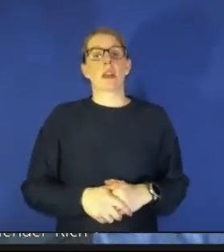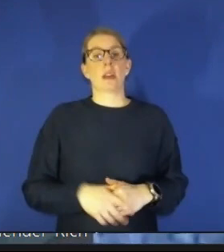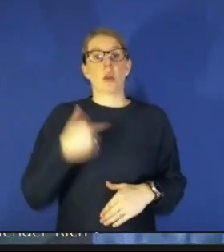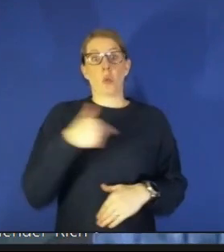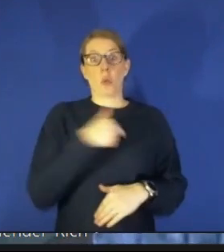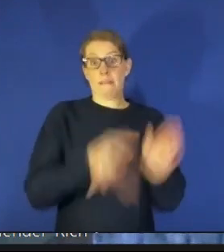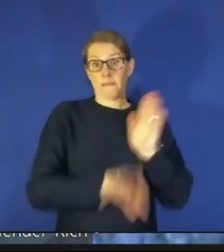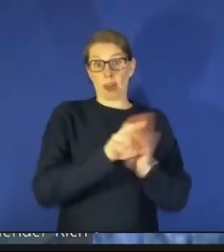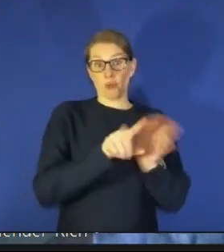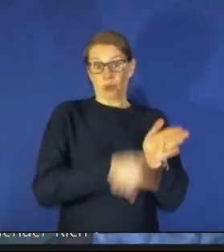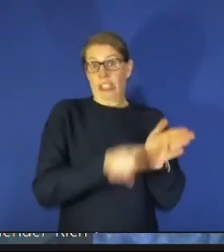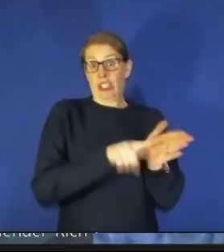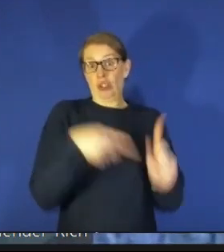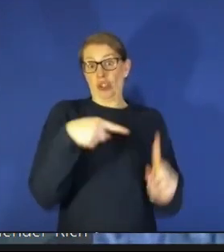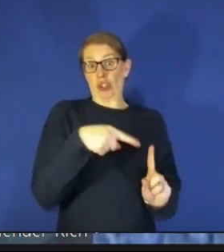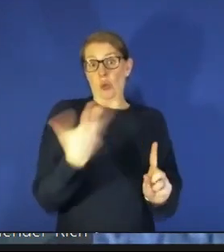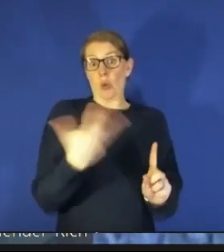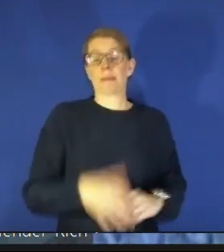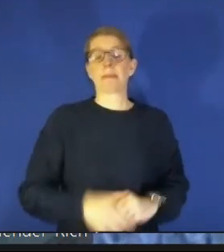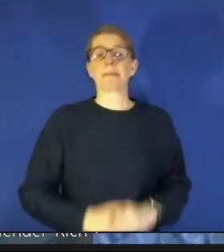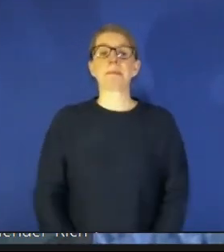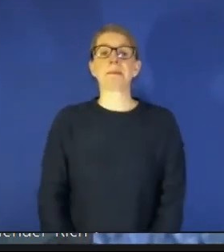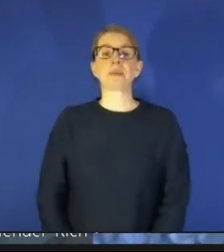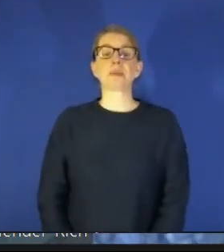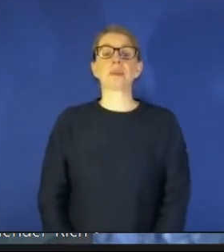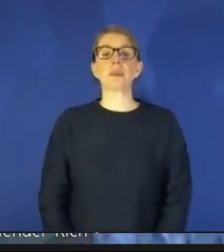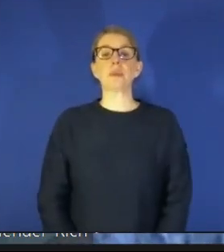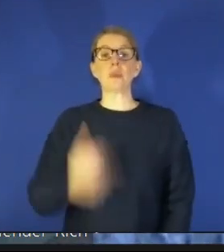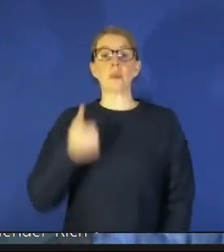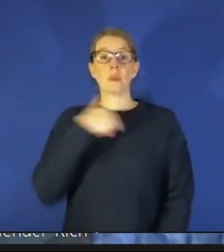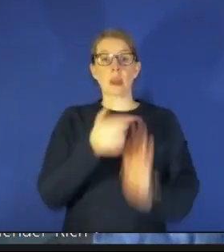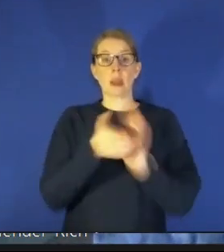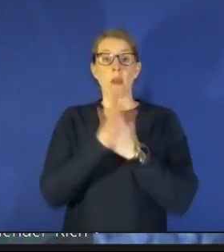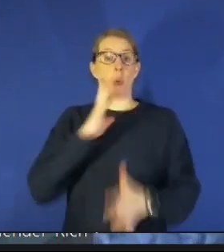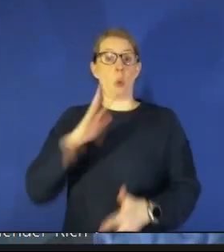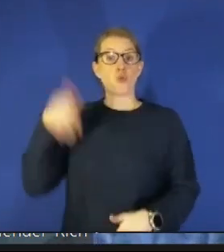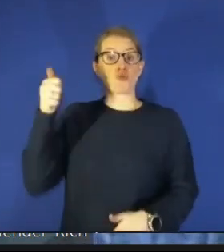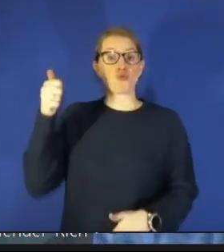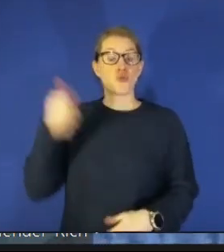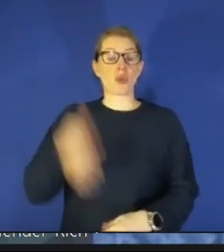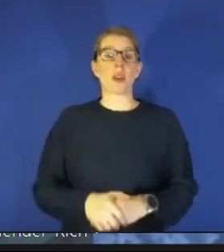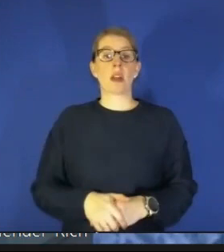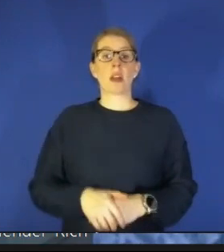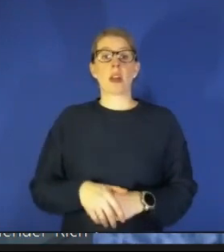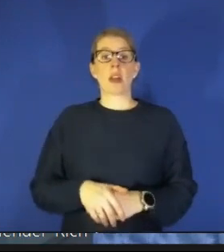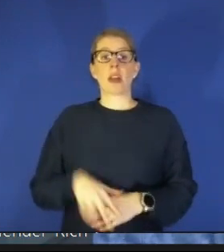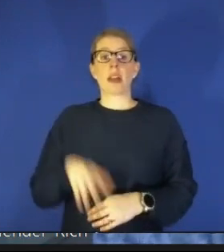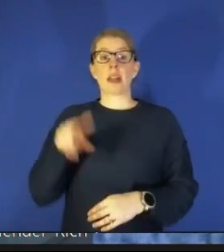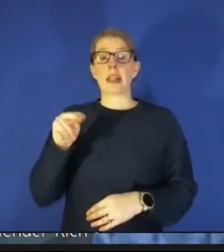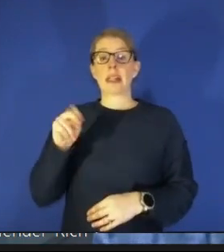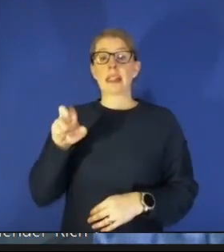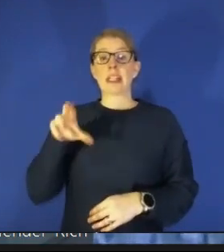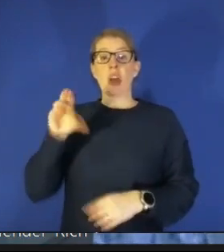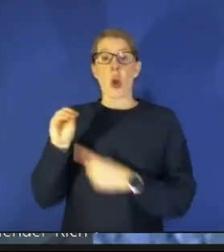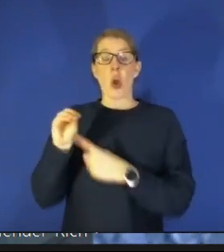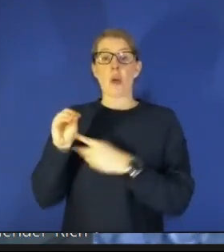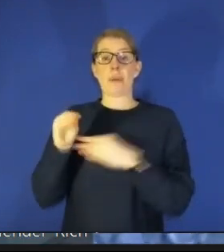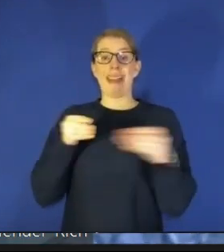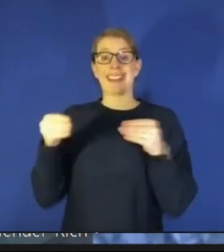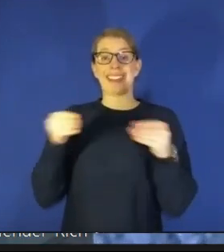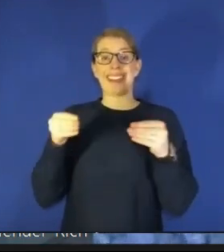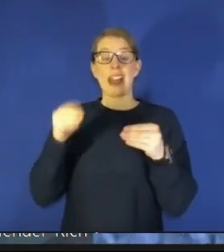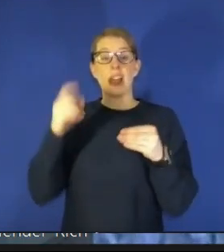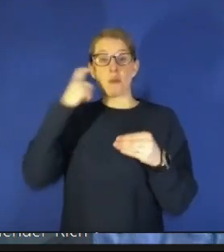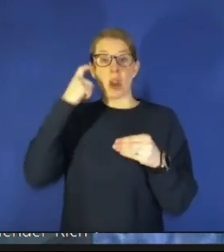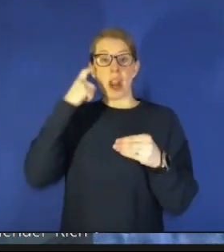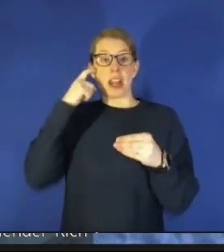found in research is that actually as we get older, the neuroplasticity of our brains decreases a little bit.